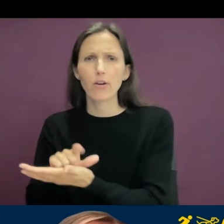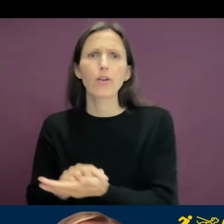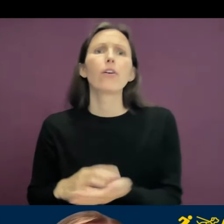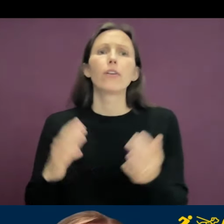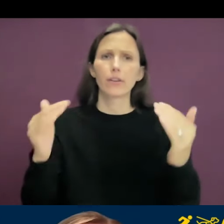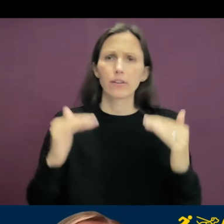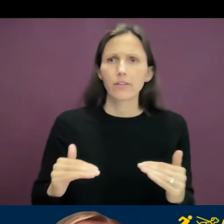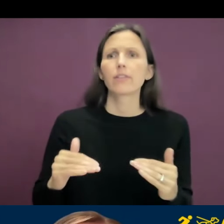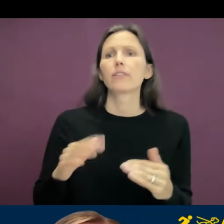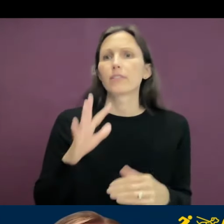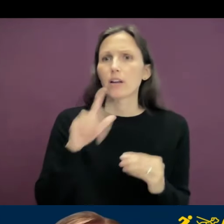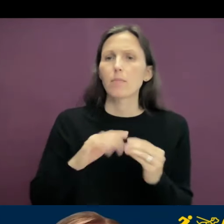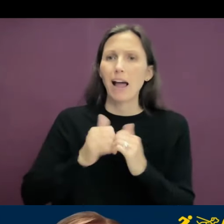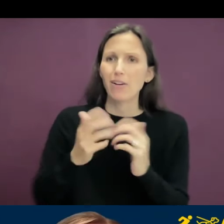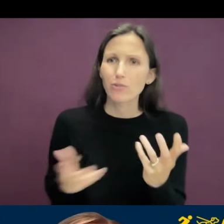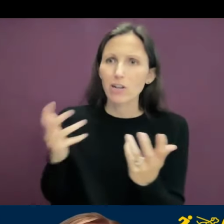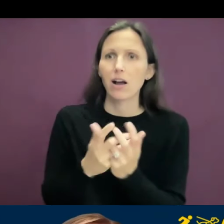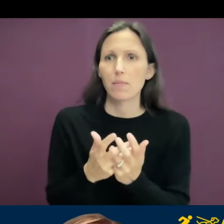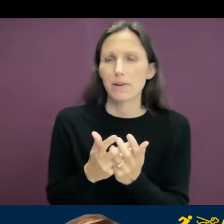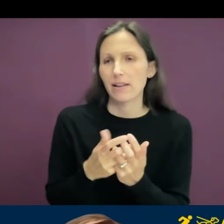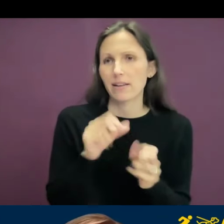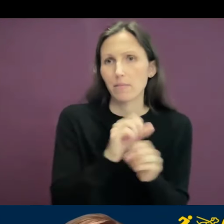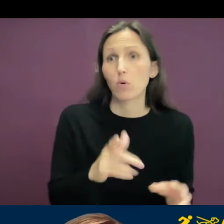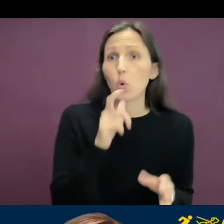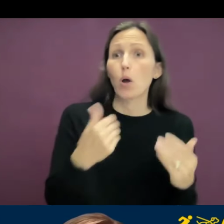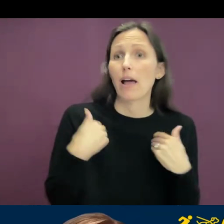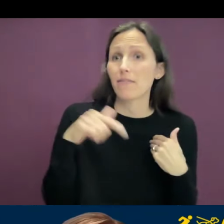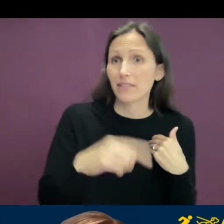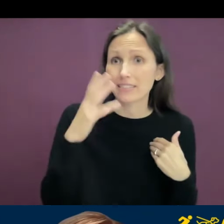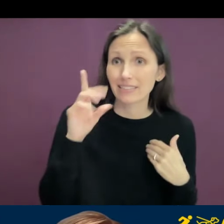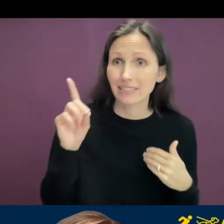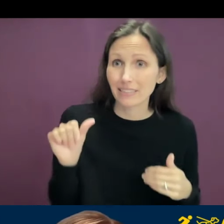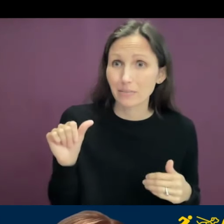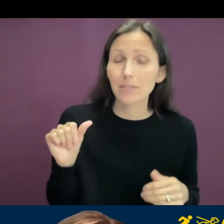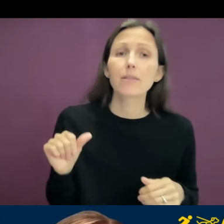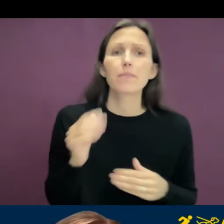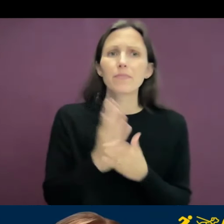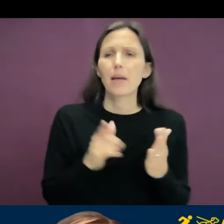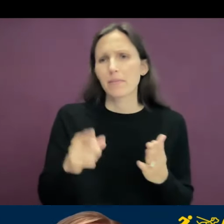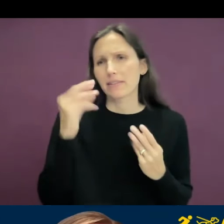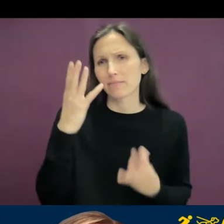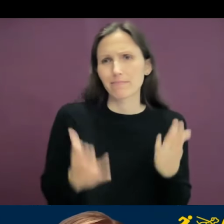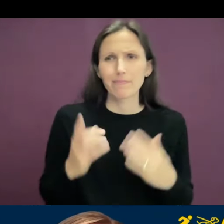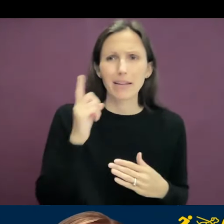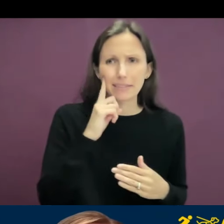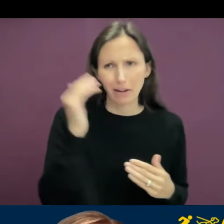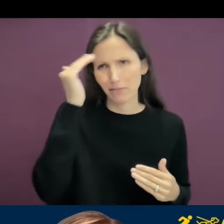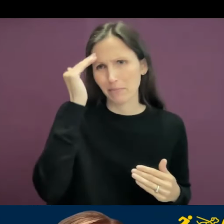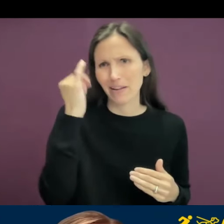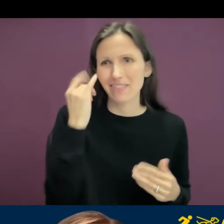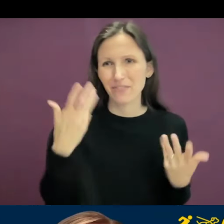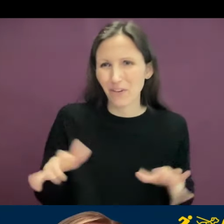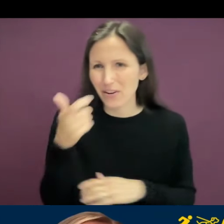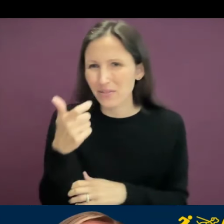to accommodate employees who have this disability. Some of this information may sound familiar if you've watched one of our